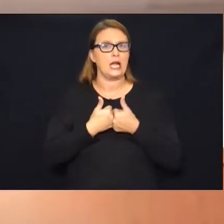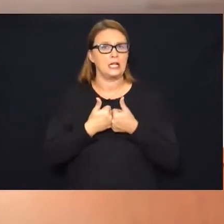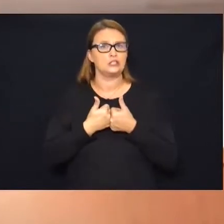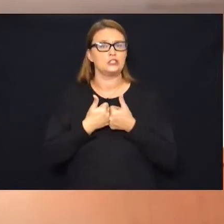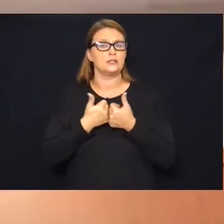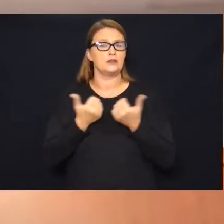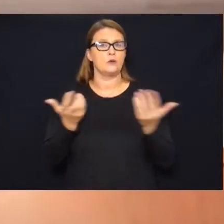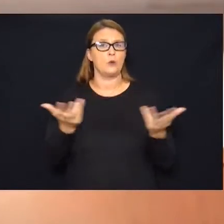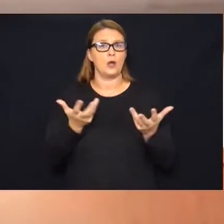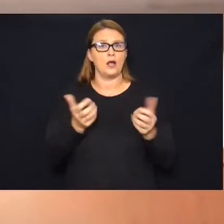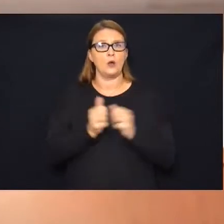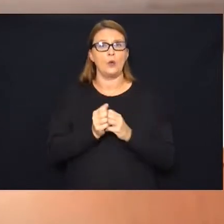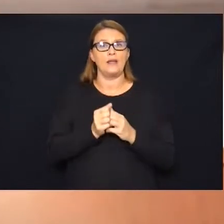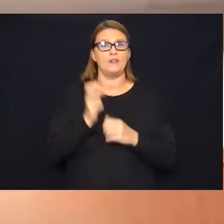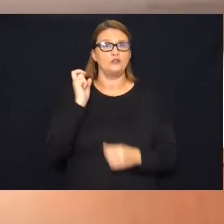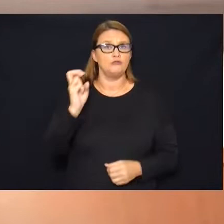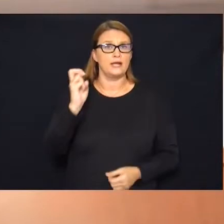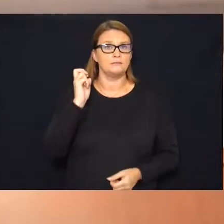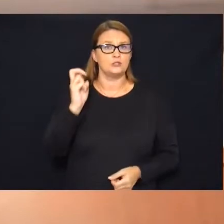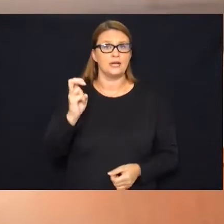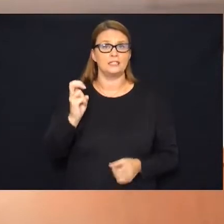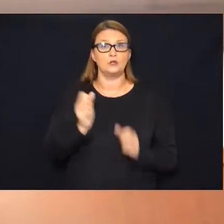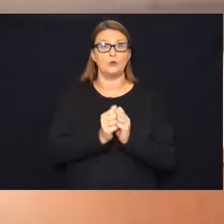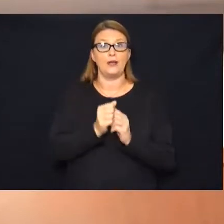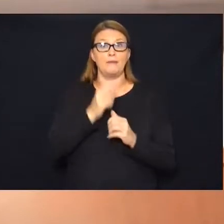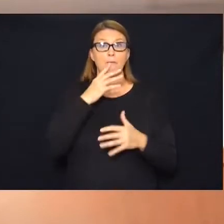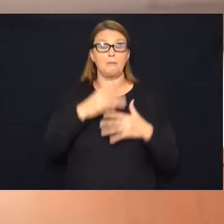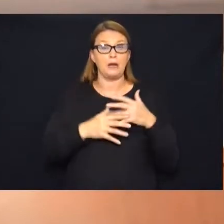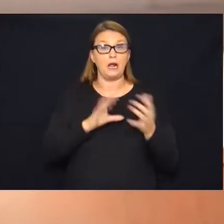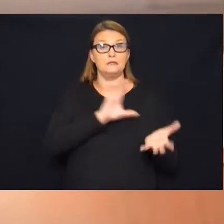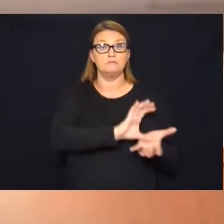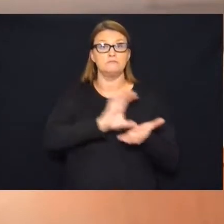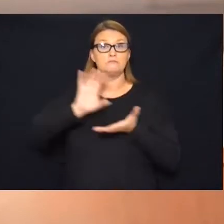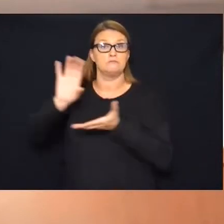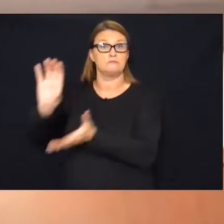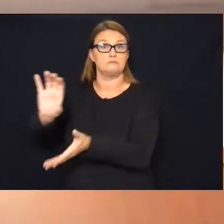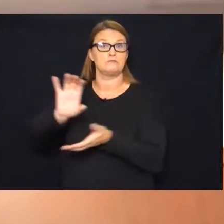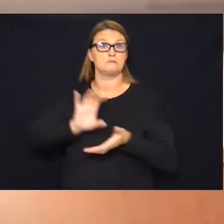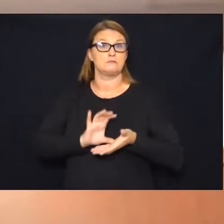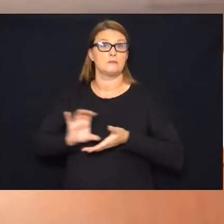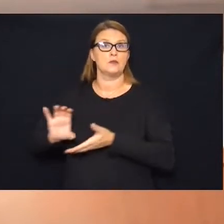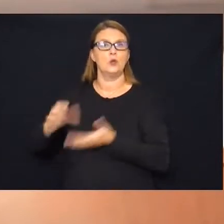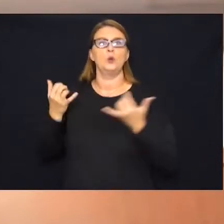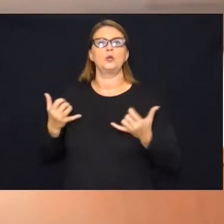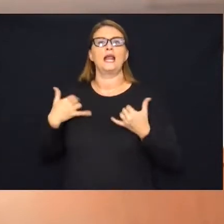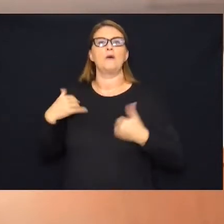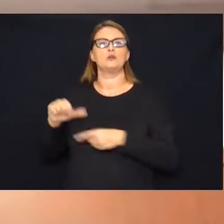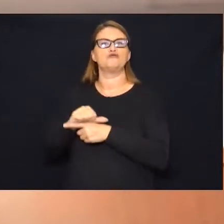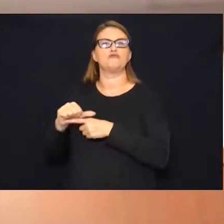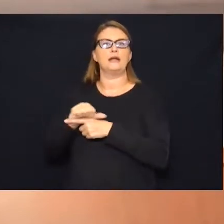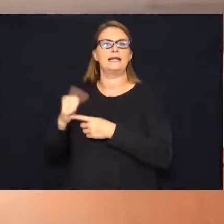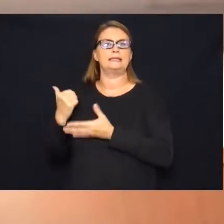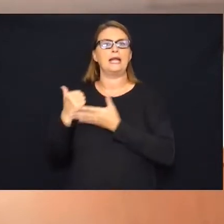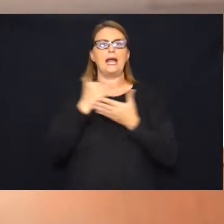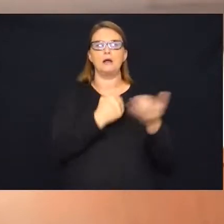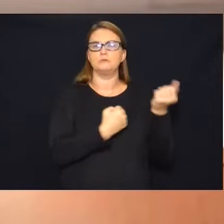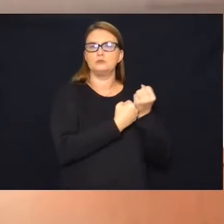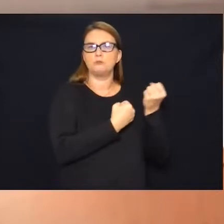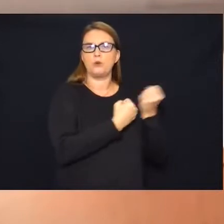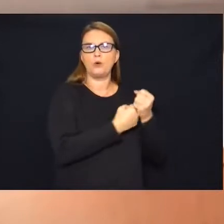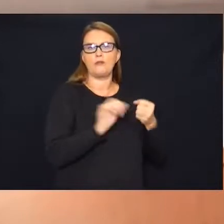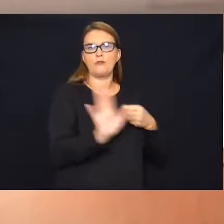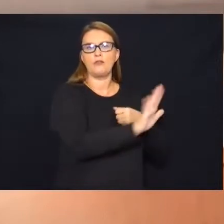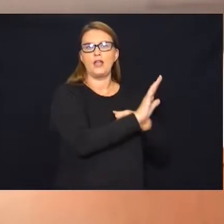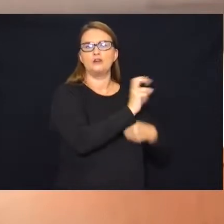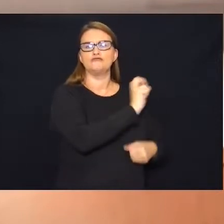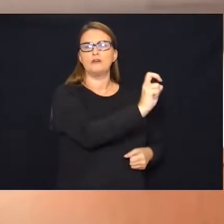with transportation of blood supplies. So we're working to train some individuals to augment their blood